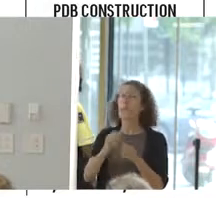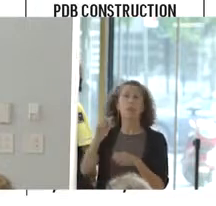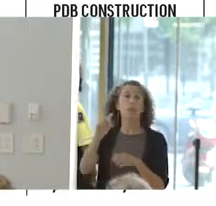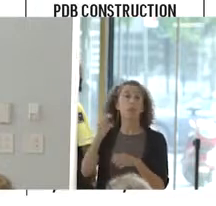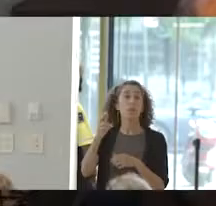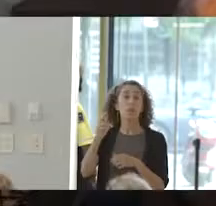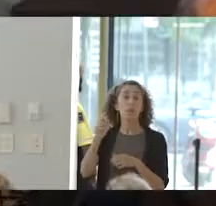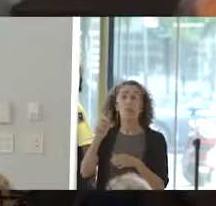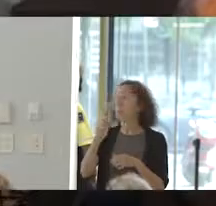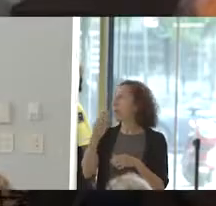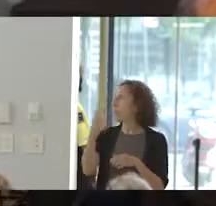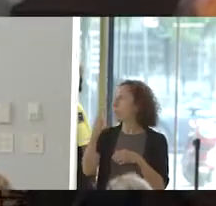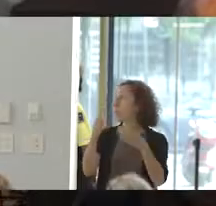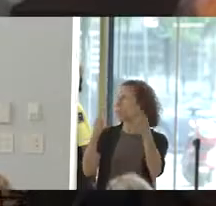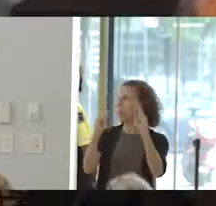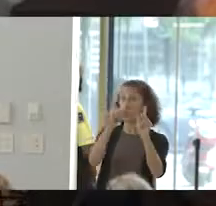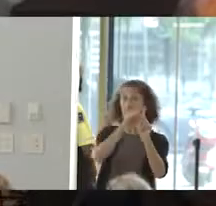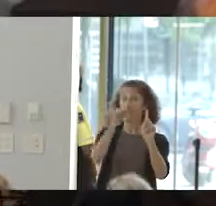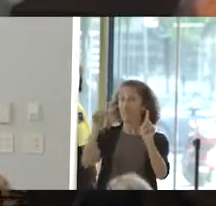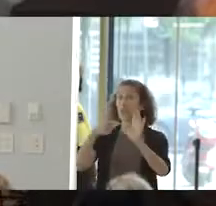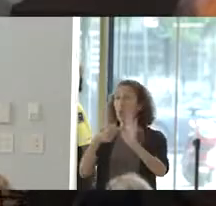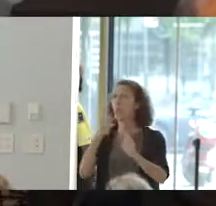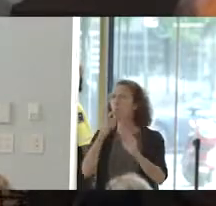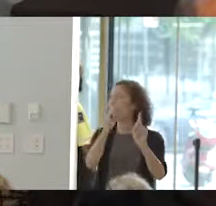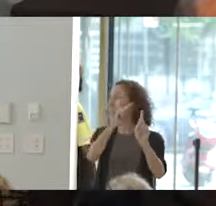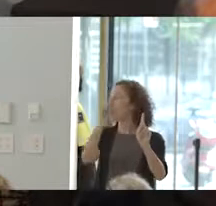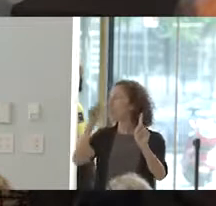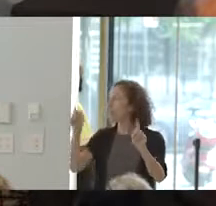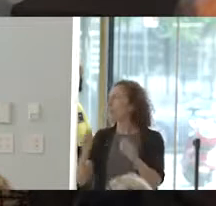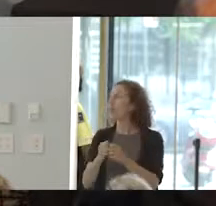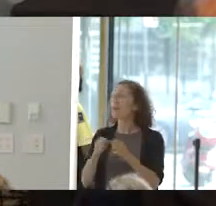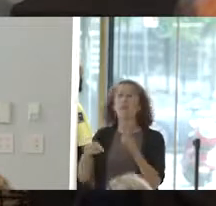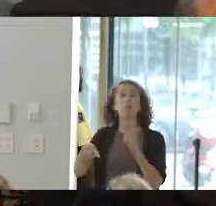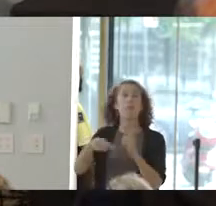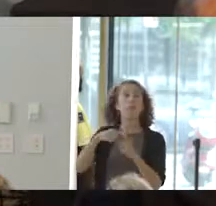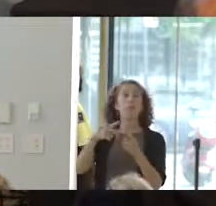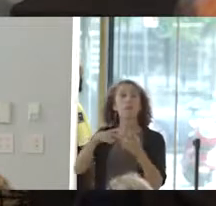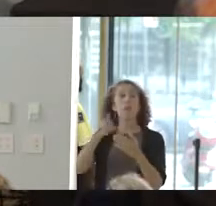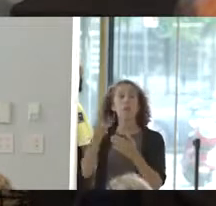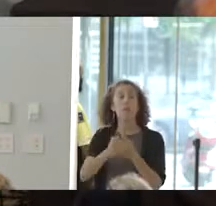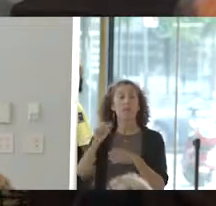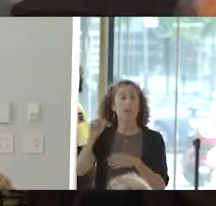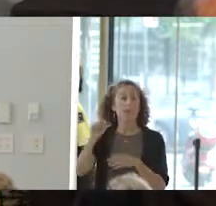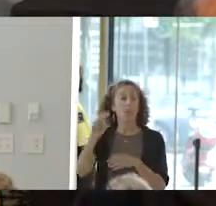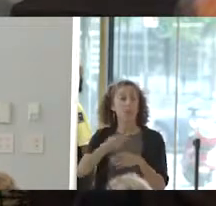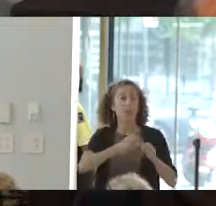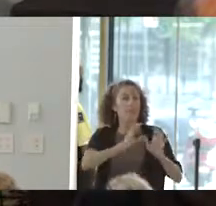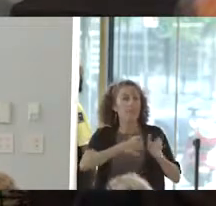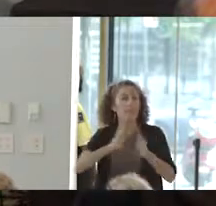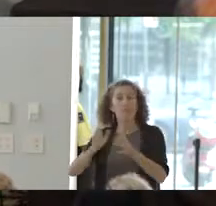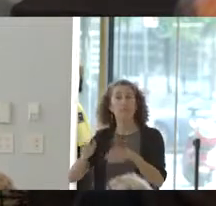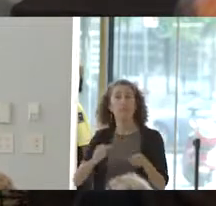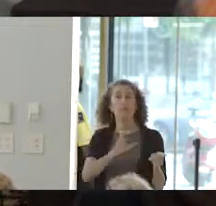All of you, and as well as our project stakeholders, including Community Board 1, Battery Park City's